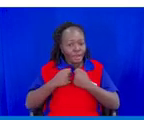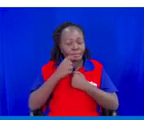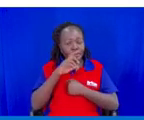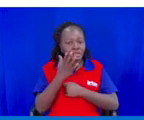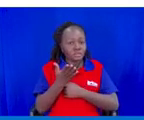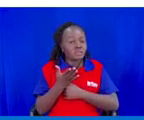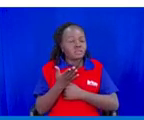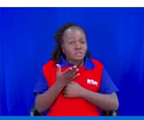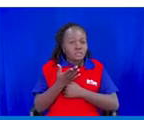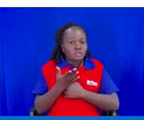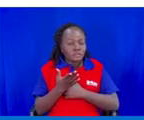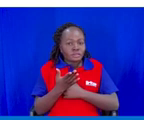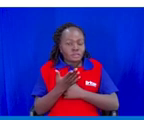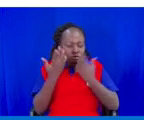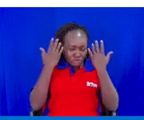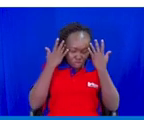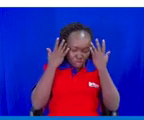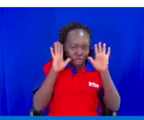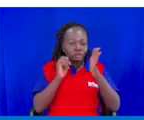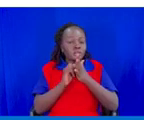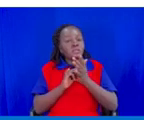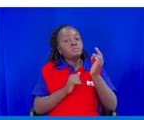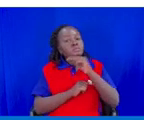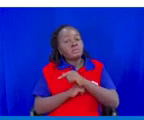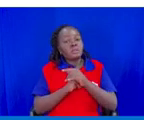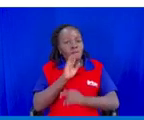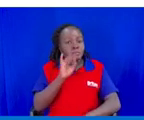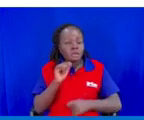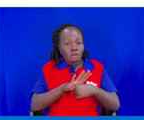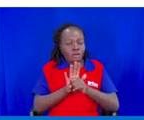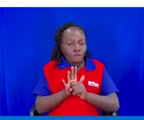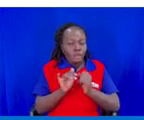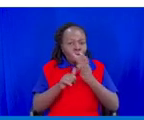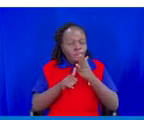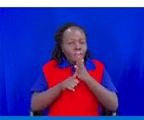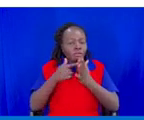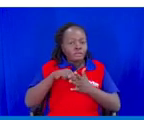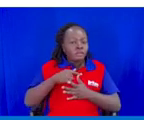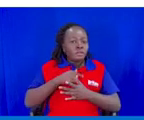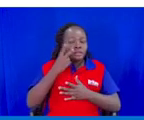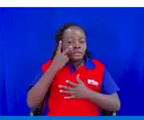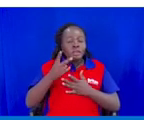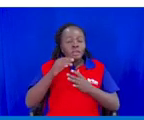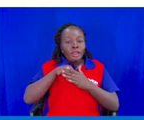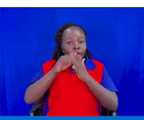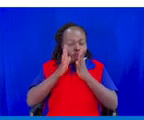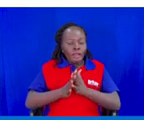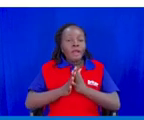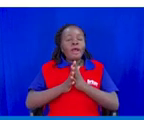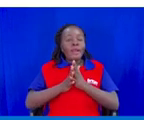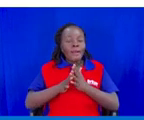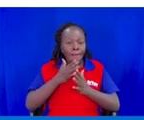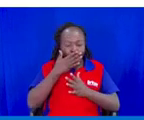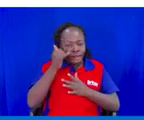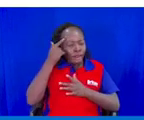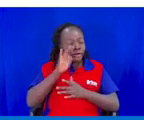the uncertainty that has been brought about by COVID-19, we've seen investors prefer dollar-denominated